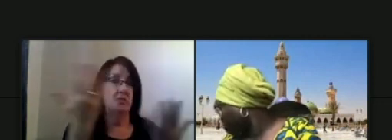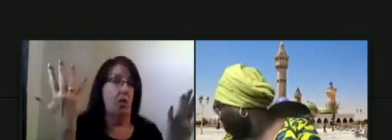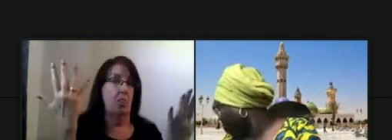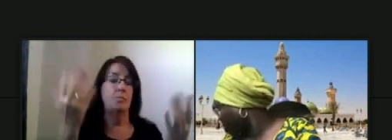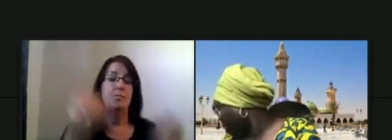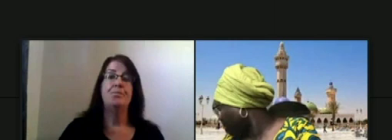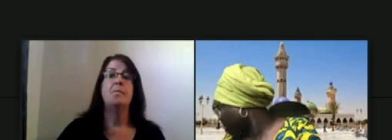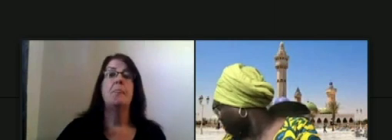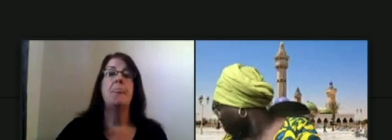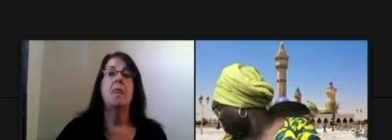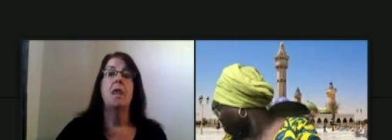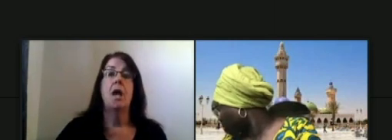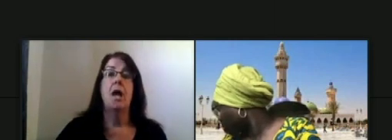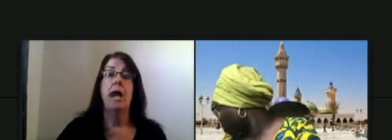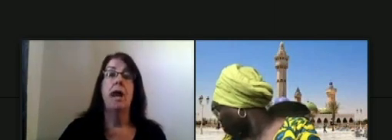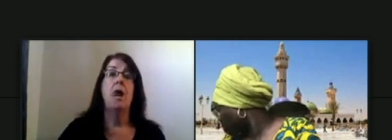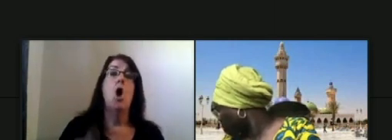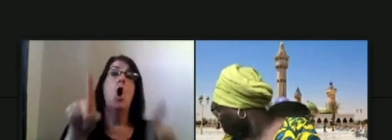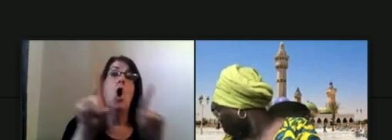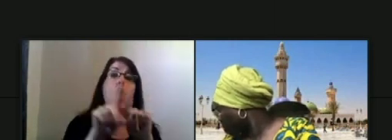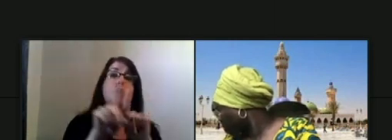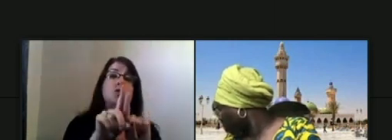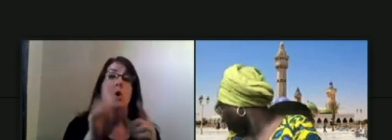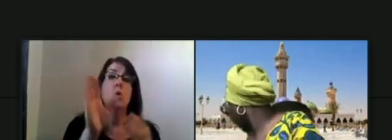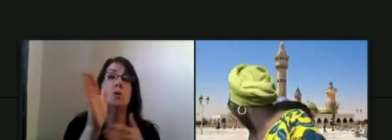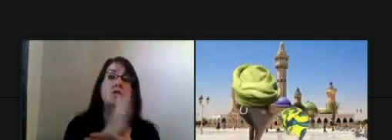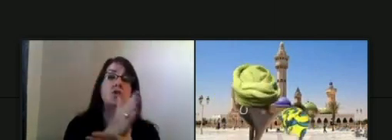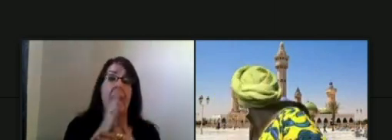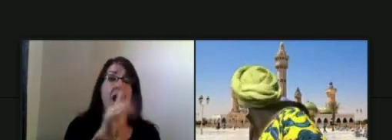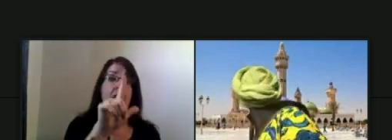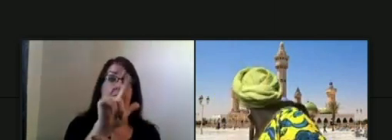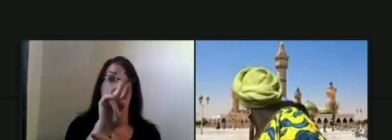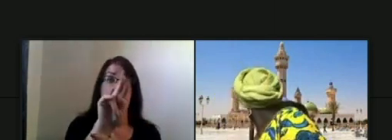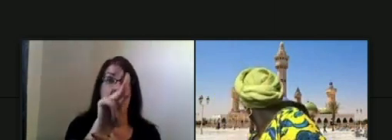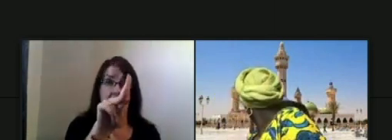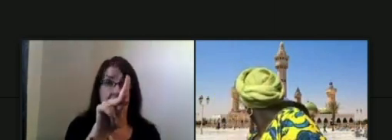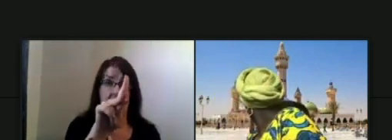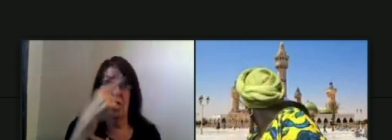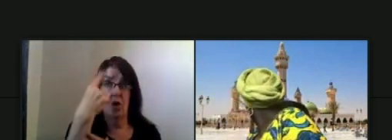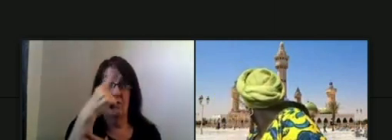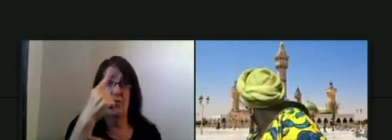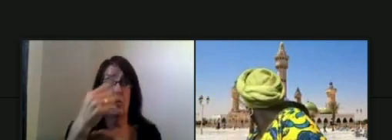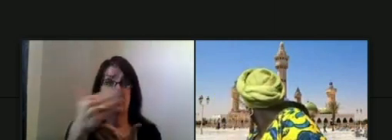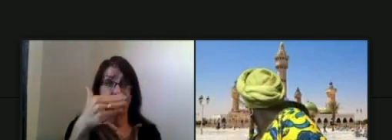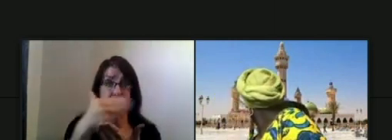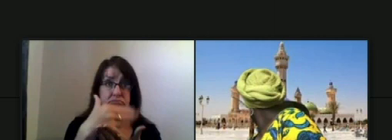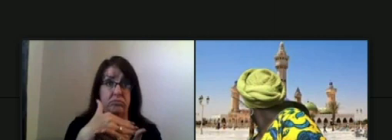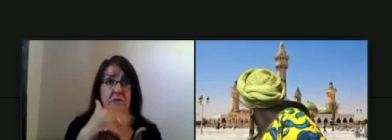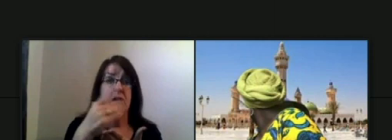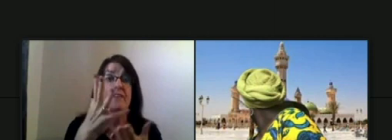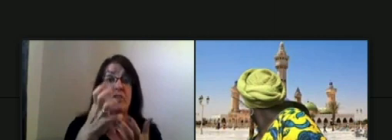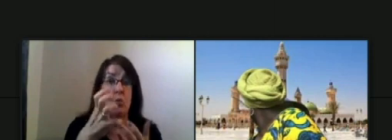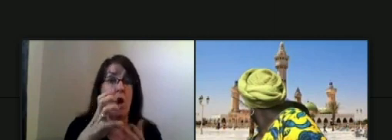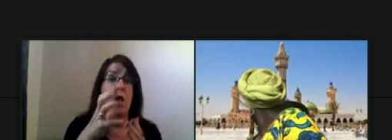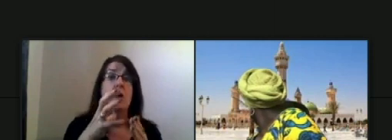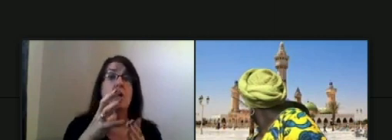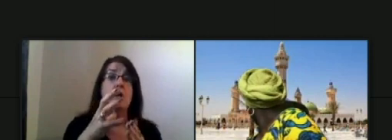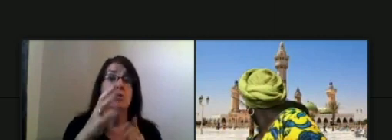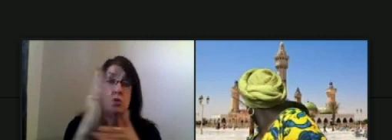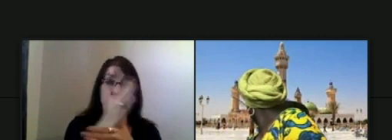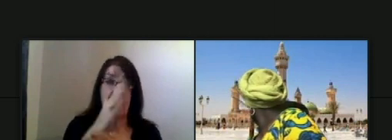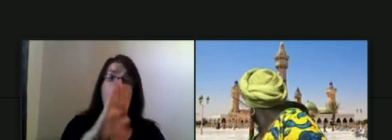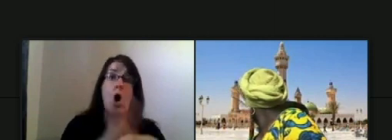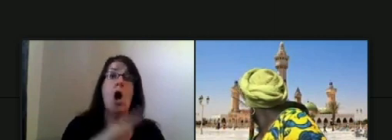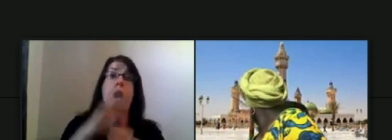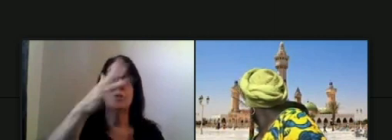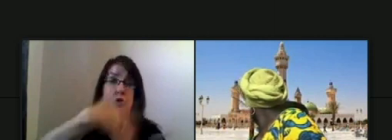Let's see. And I will also share the link to the fundraiser in case you want to share it on your social media, share